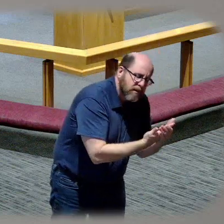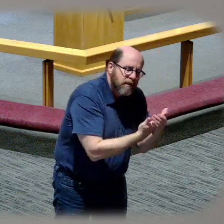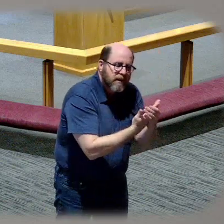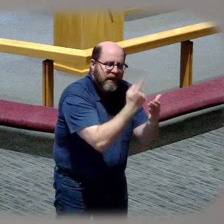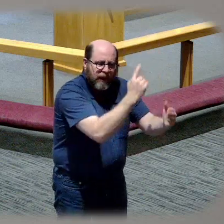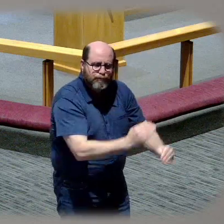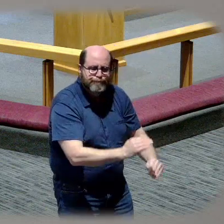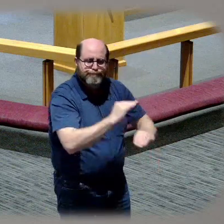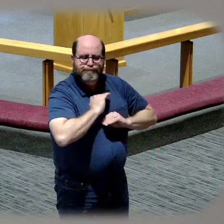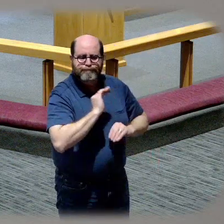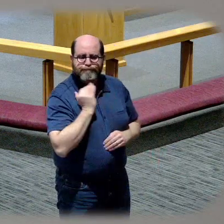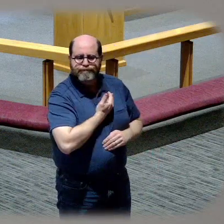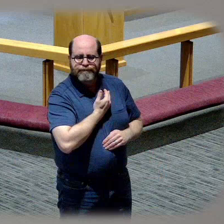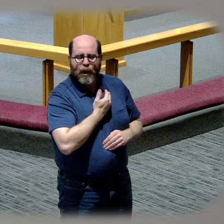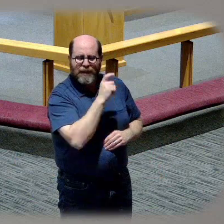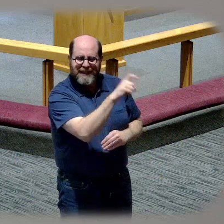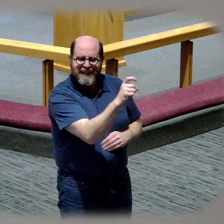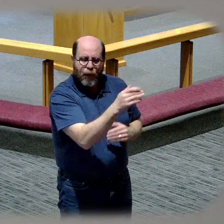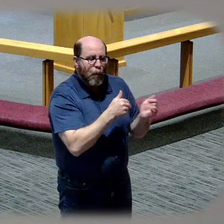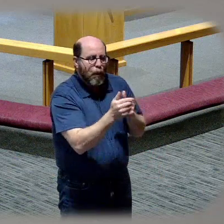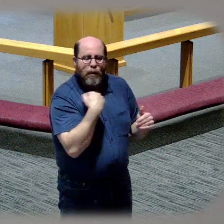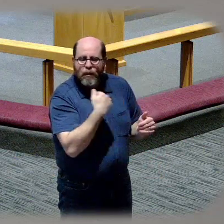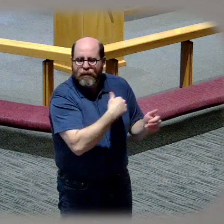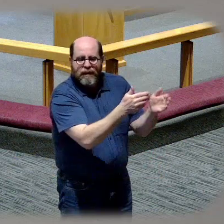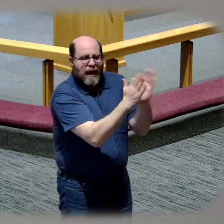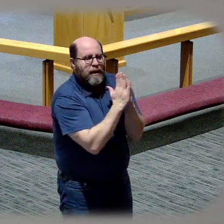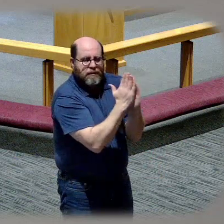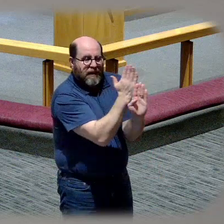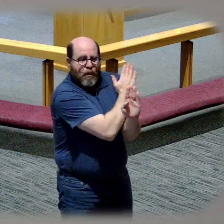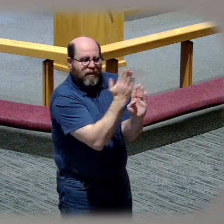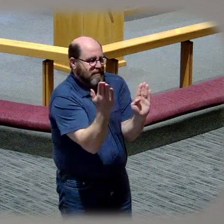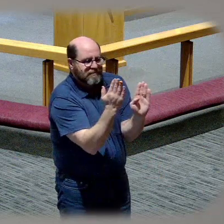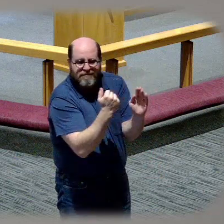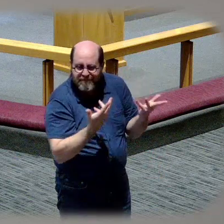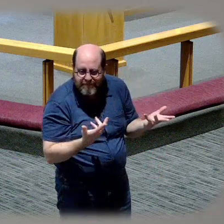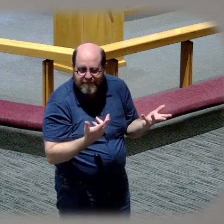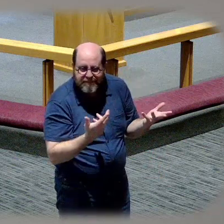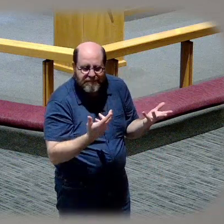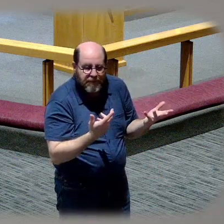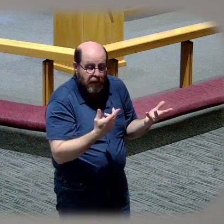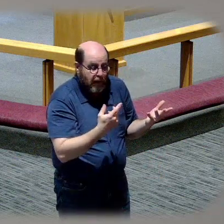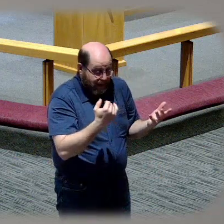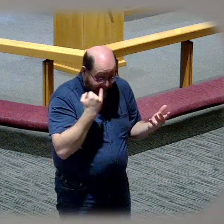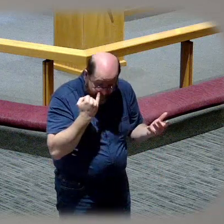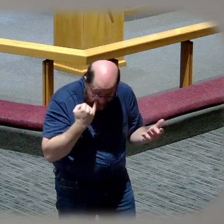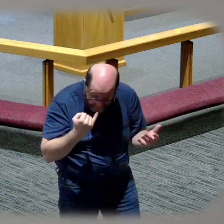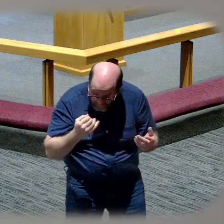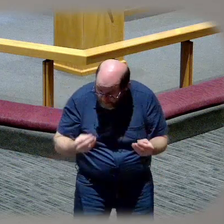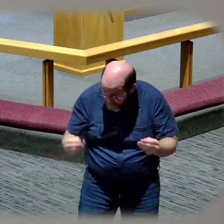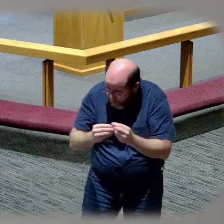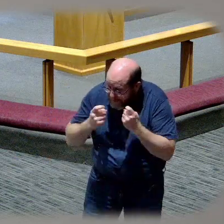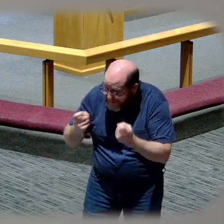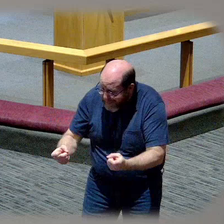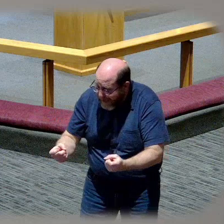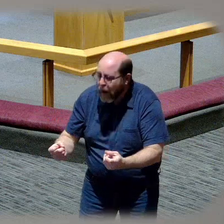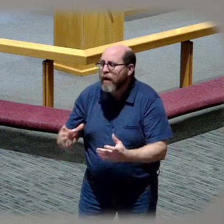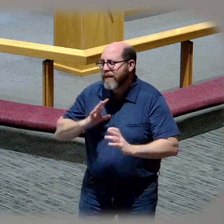before we ask. We know that those who sin more get more grace because they need to be forgiven